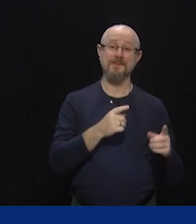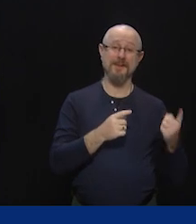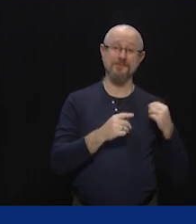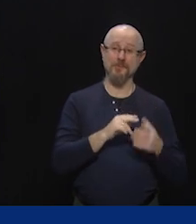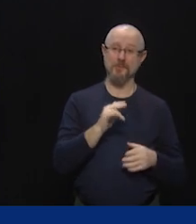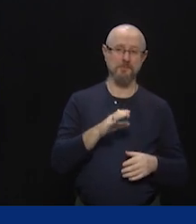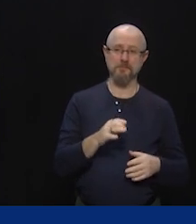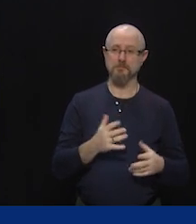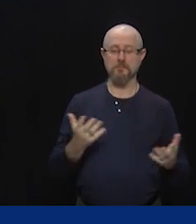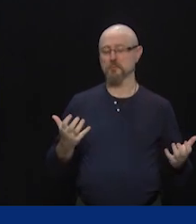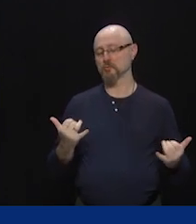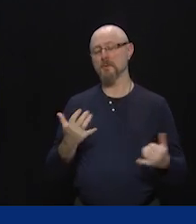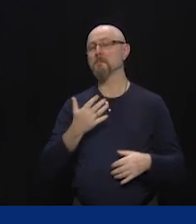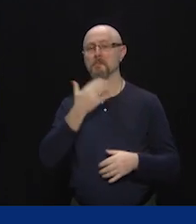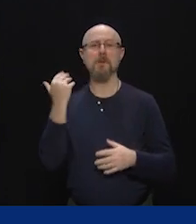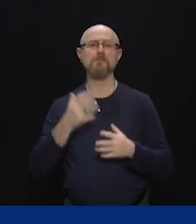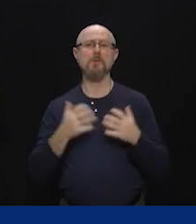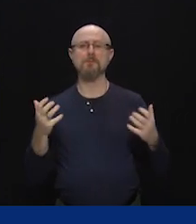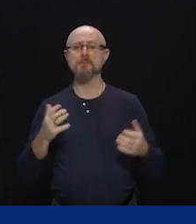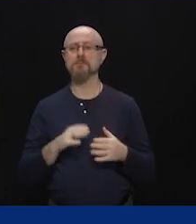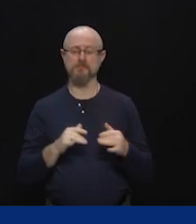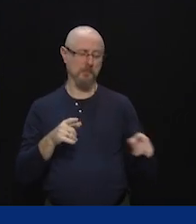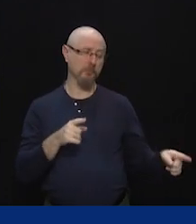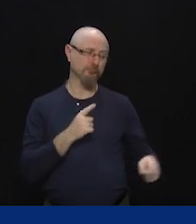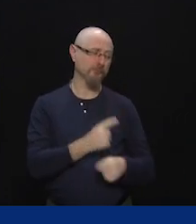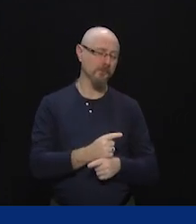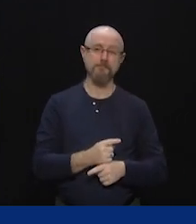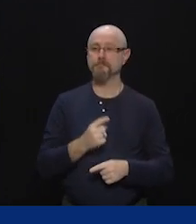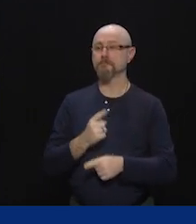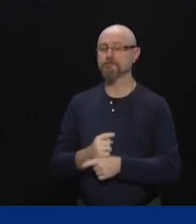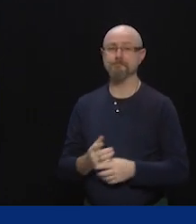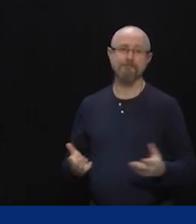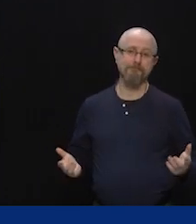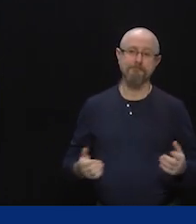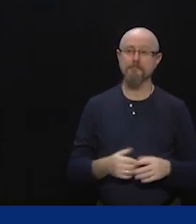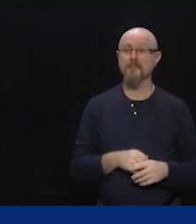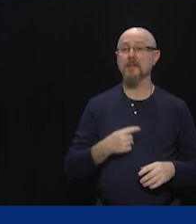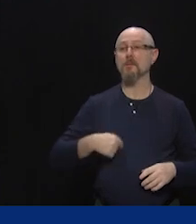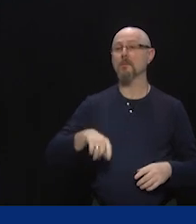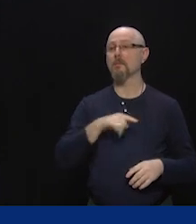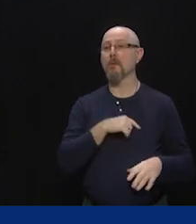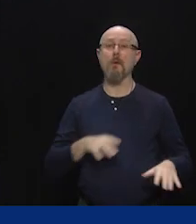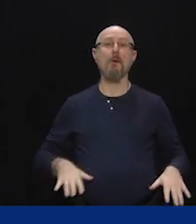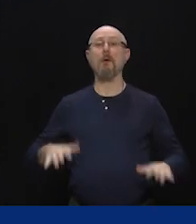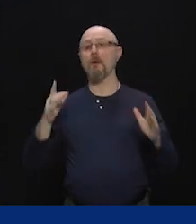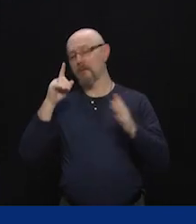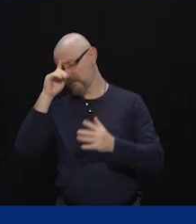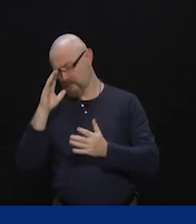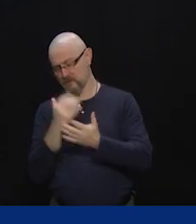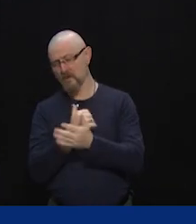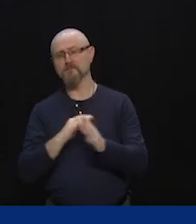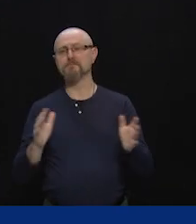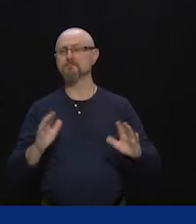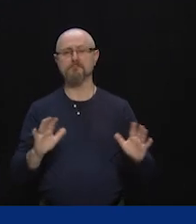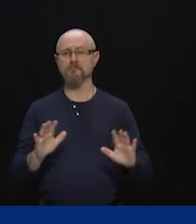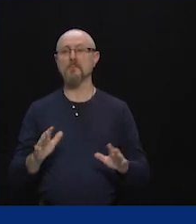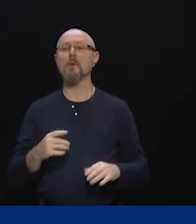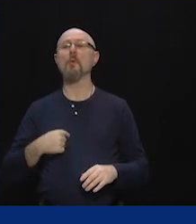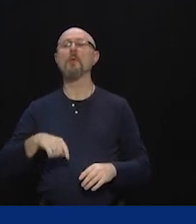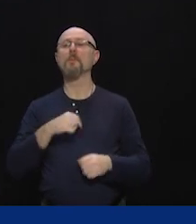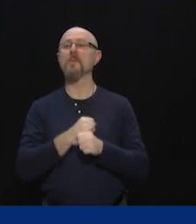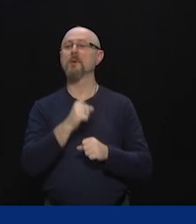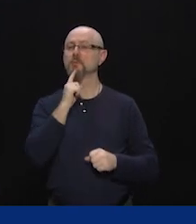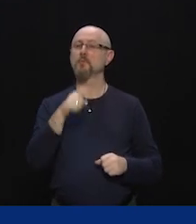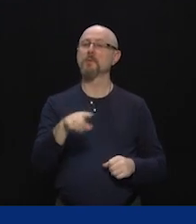you for clarifying that. You're absolutely right about this. This is not a time of panic, but we just want to reassure all New Yorkers that we